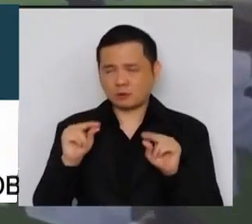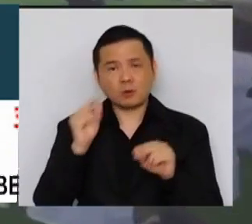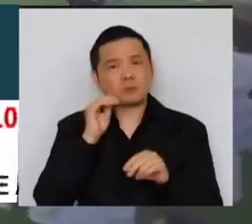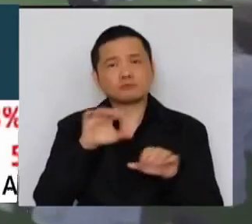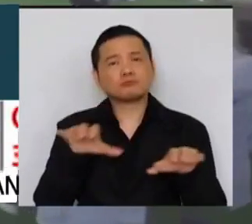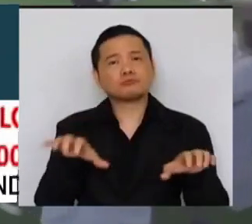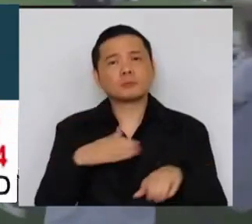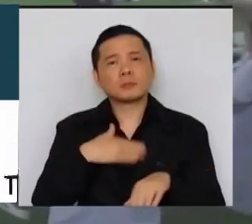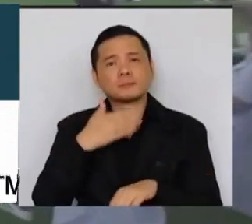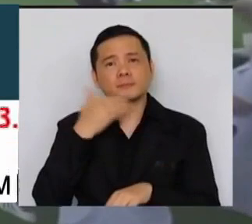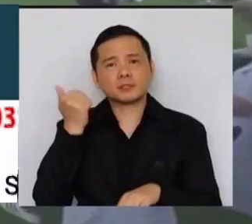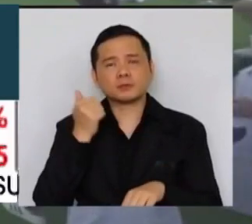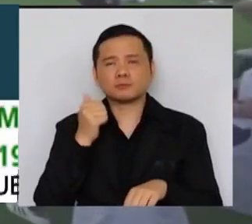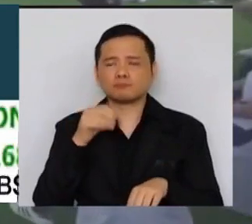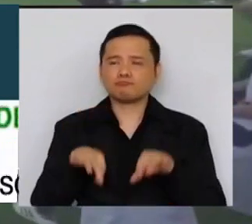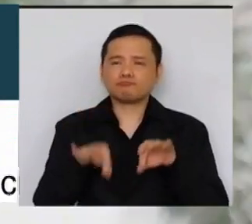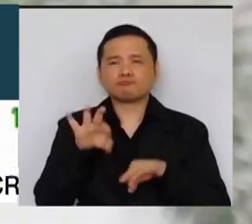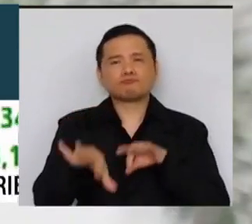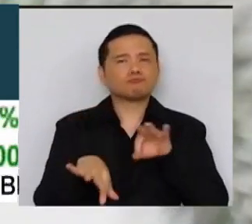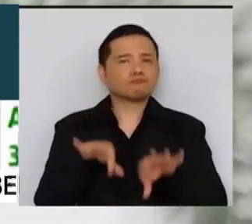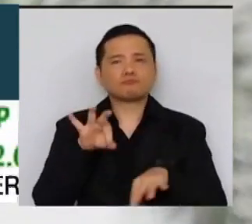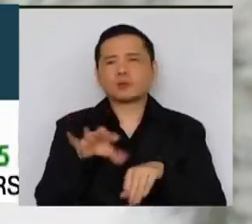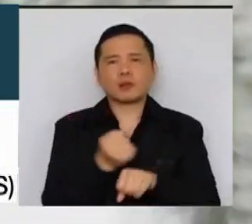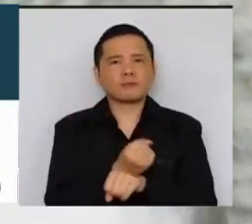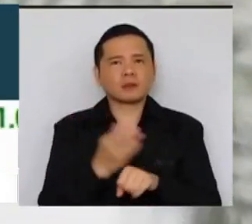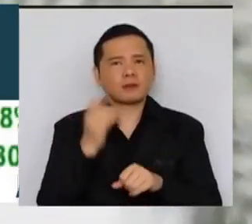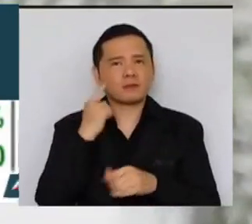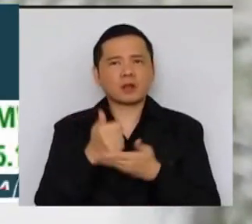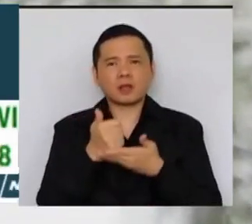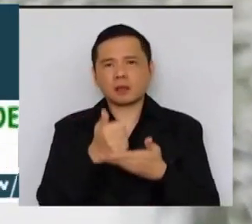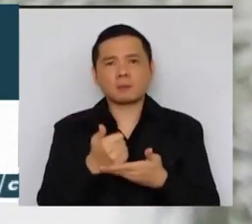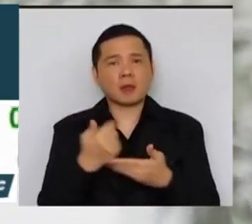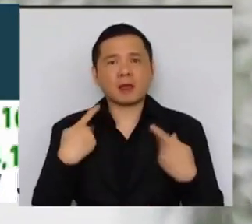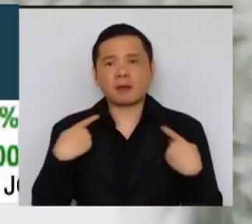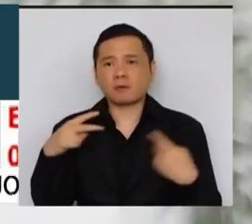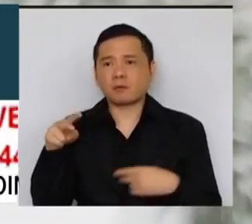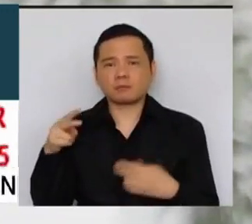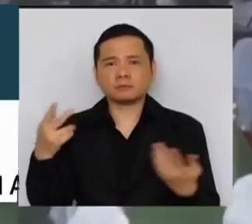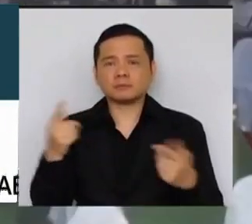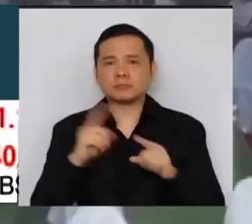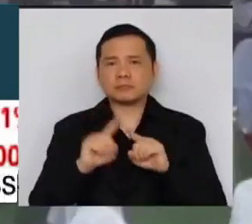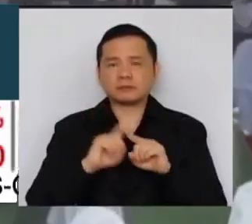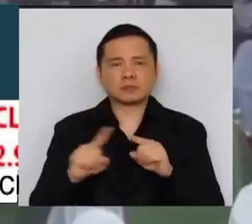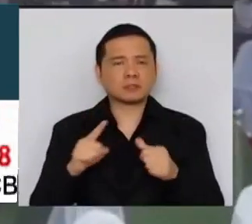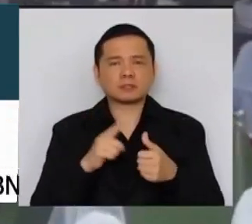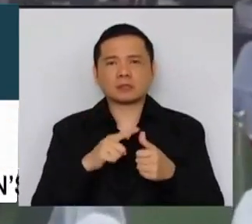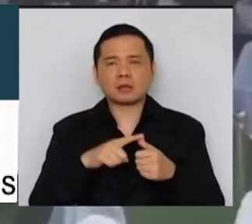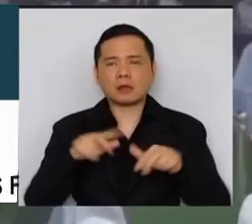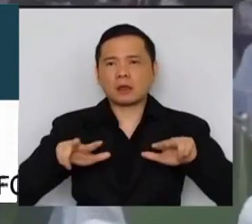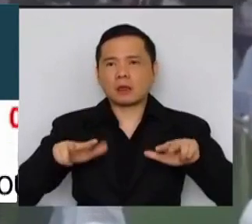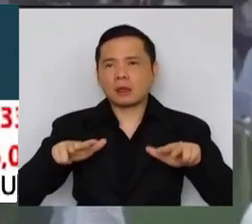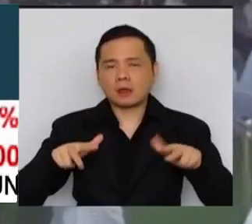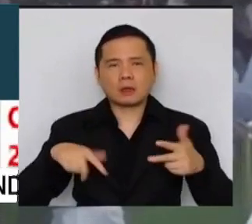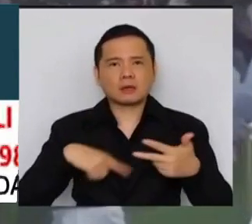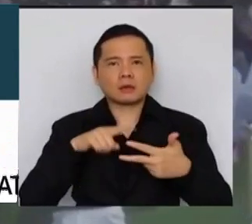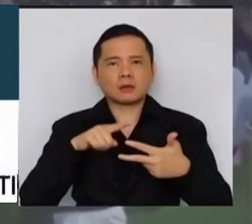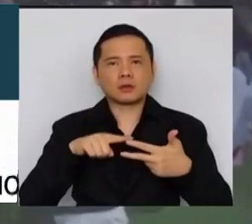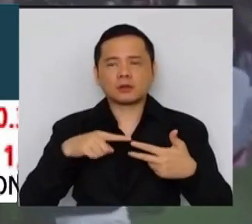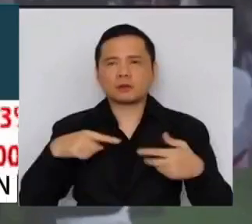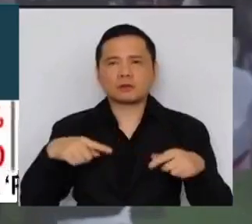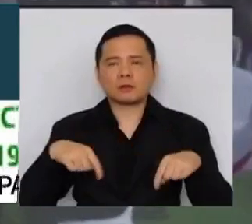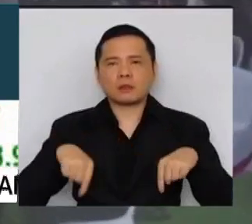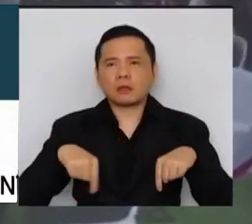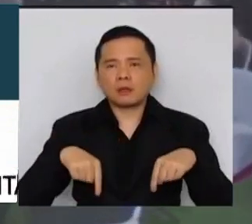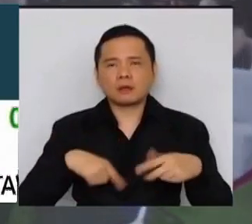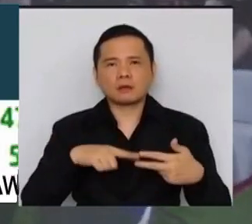Gagawin ko lahat para matulungan kayo. I have weaknesses. I have anxiety. I have nervousness, but I'm doing